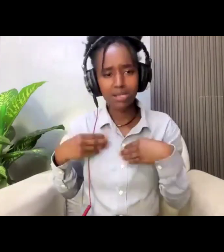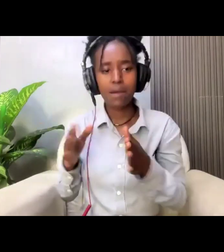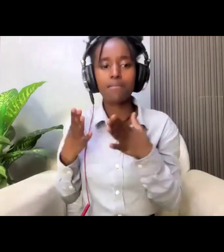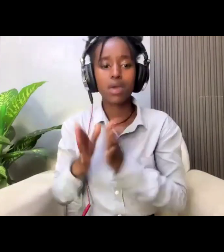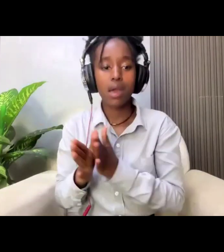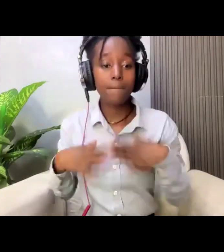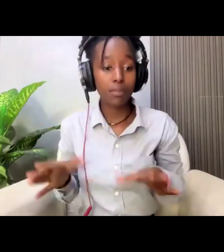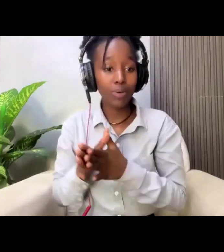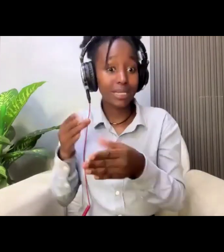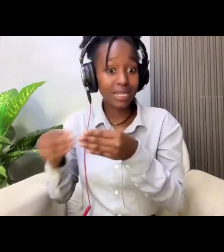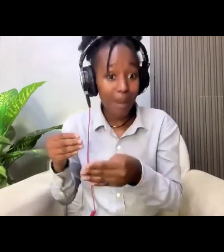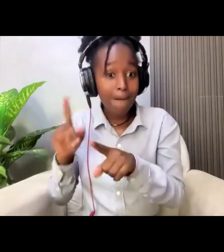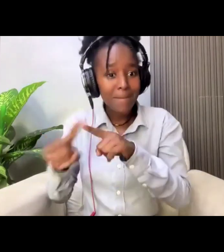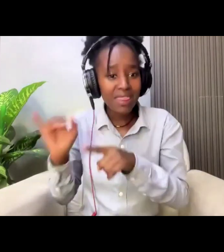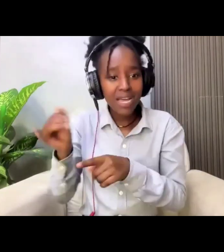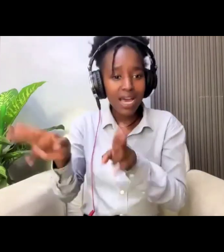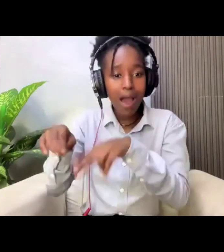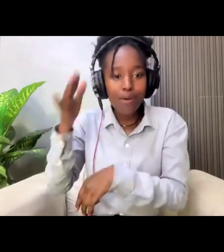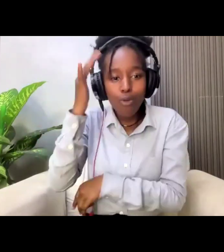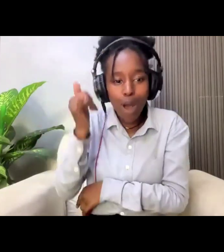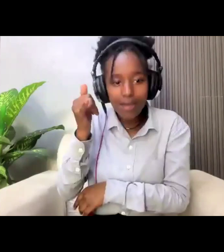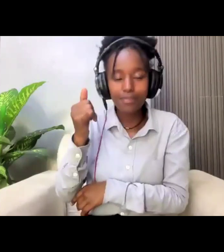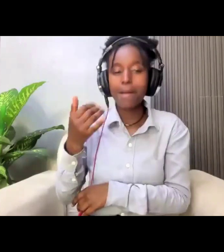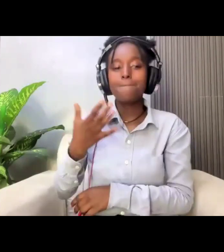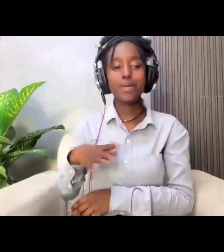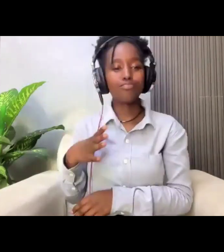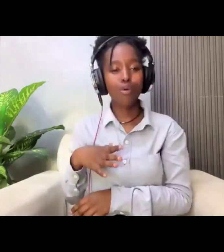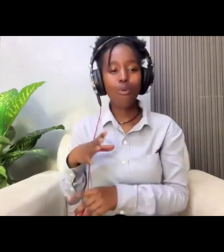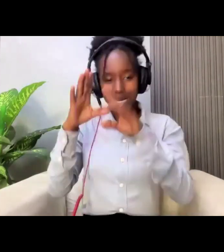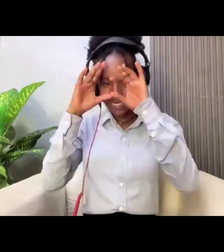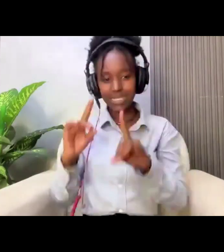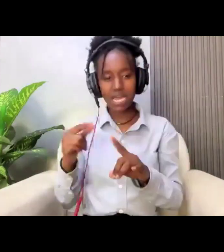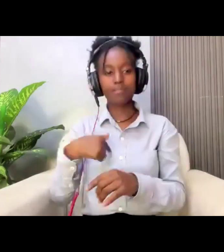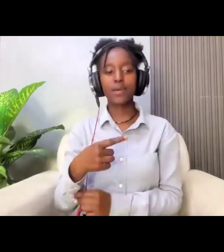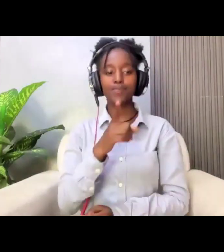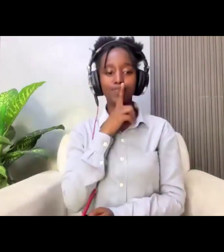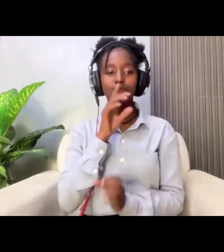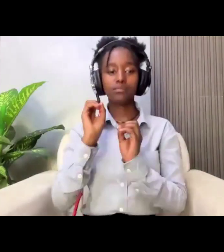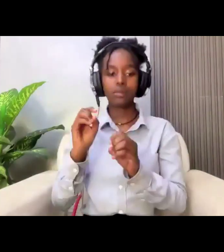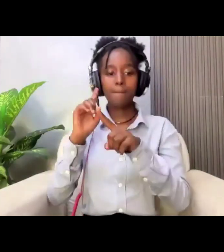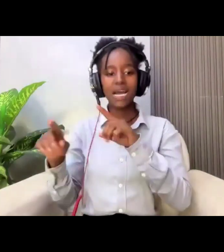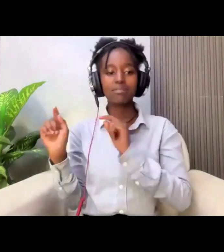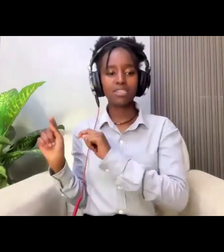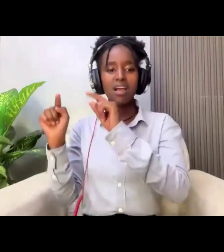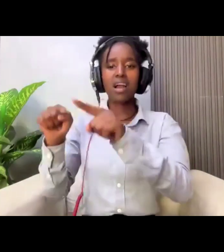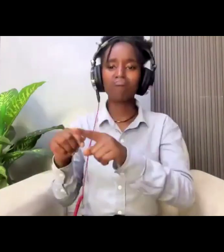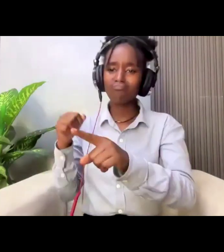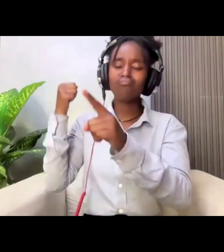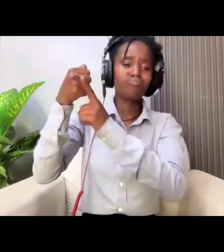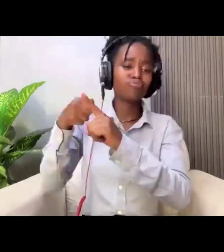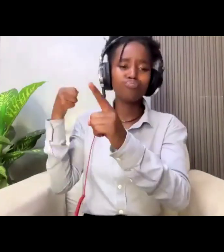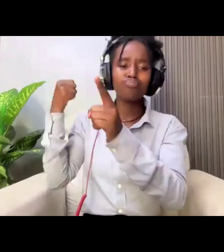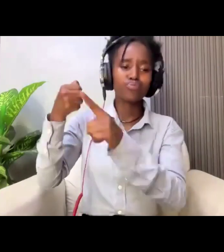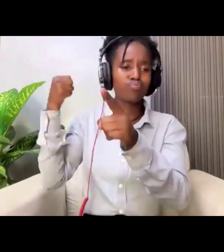and saying, look, as a disabled student, it is in your interest to identify to us. It can still be confidential, but you should